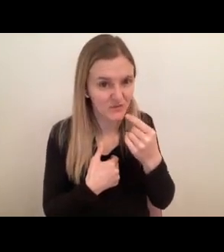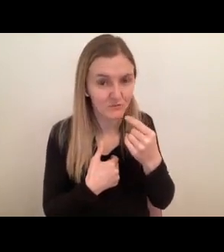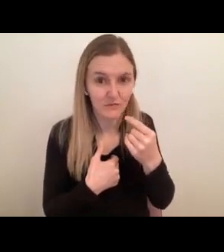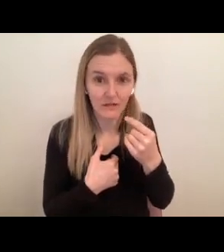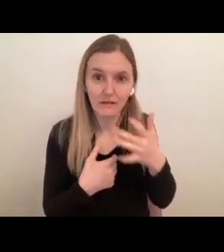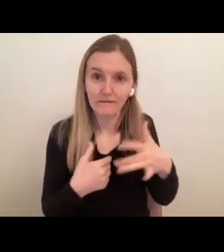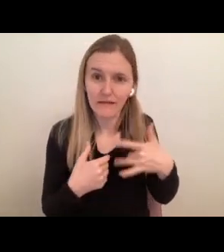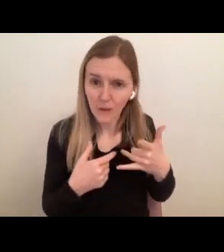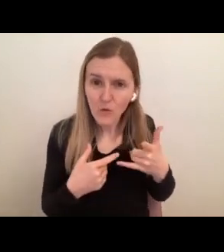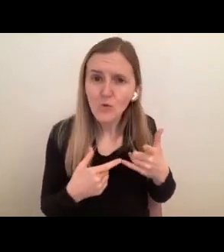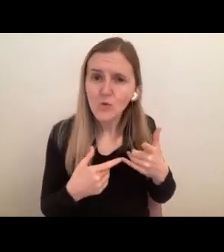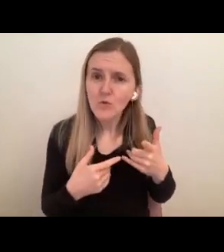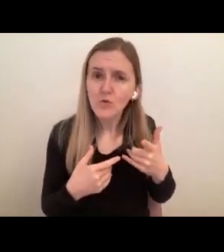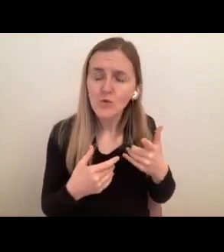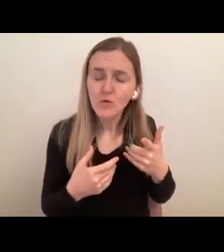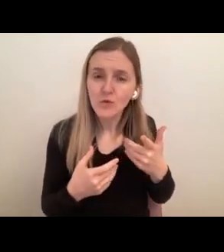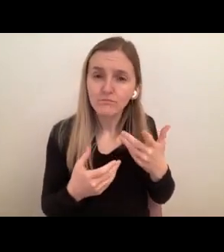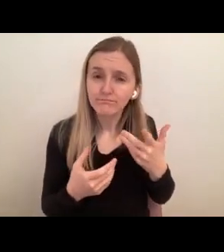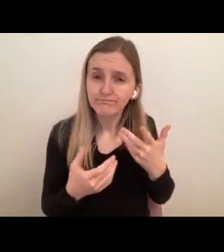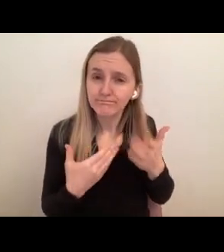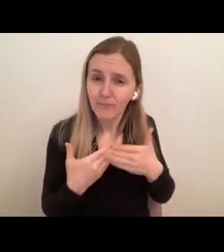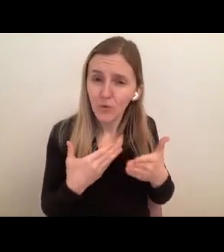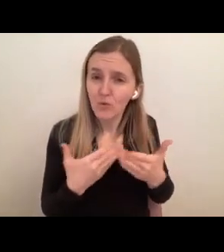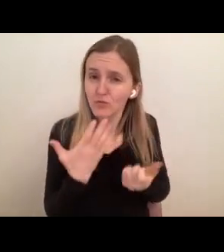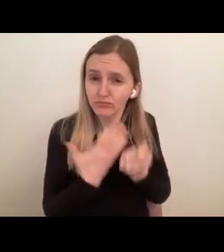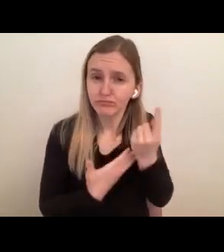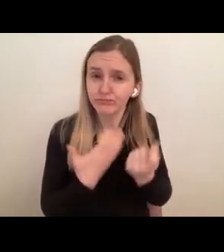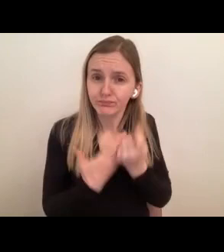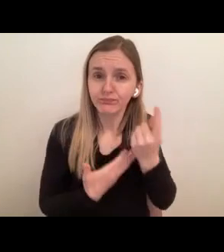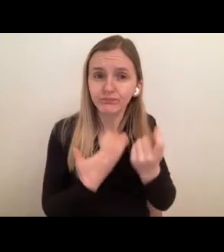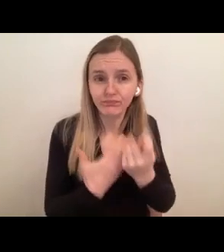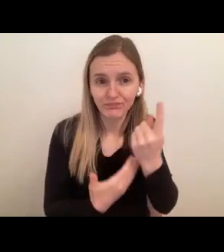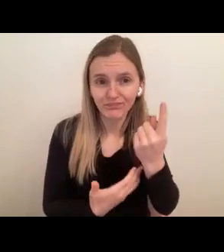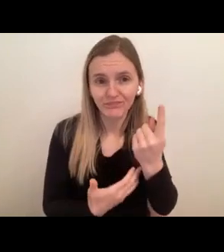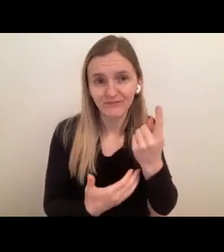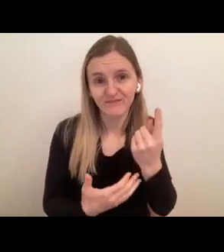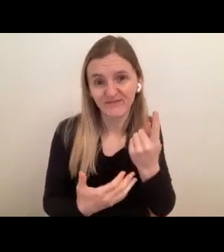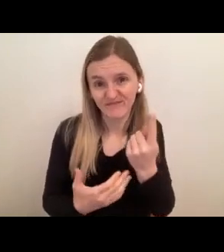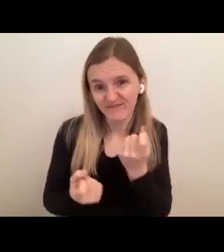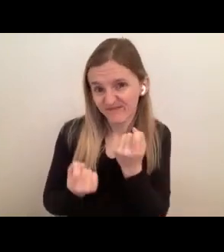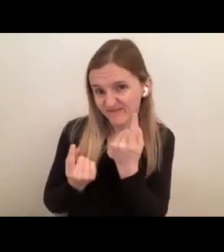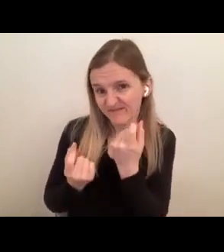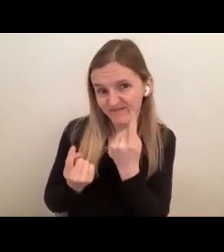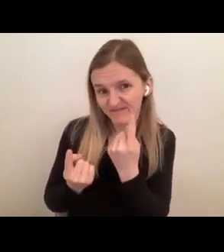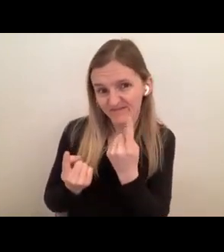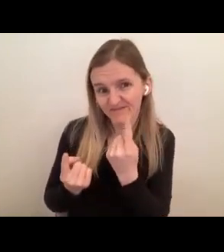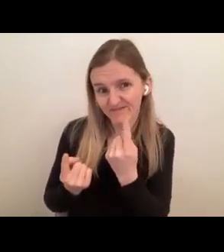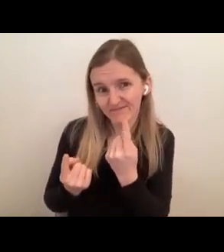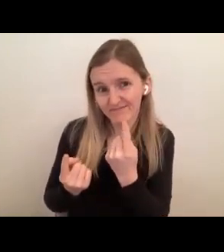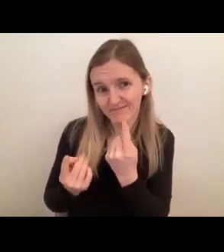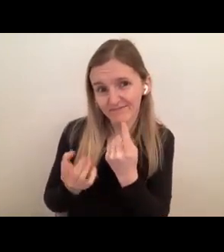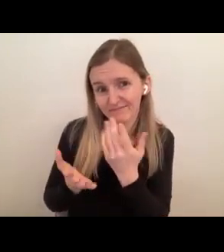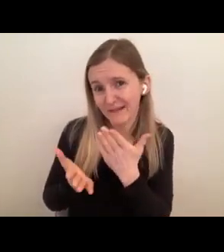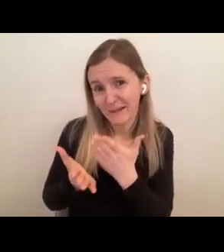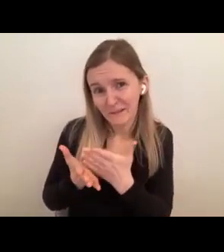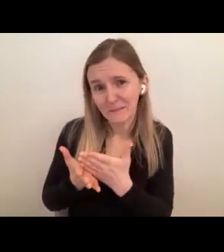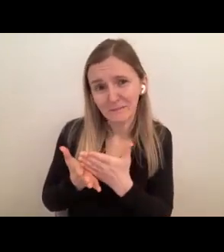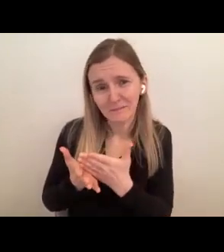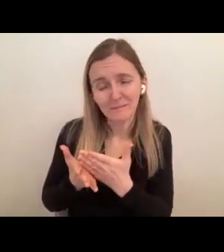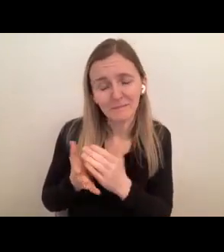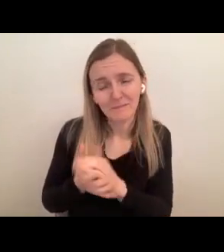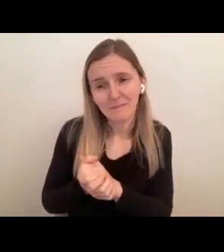pronounced. So you know, I hear you, I see you, is basically what I'm saying there.